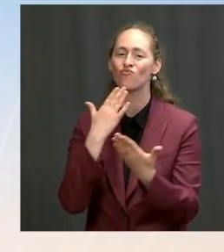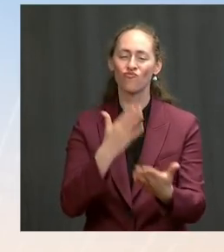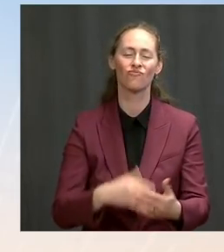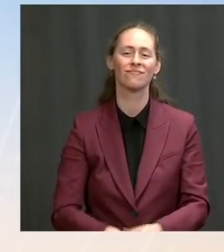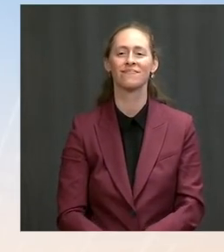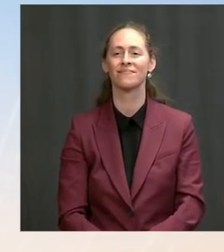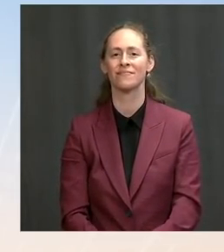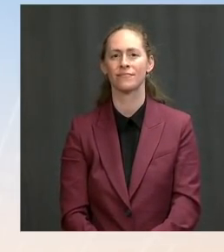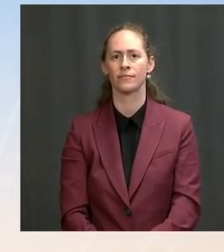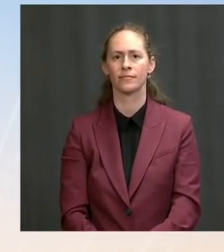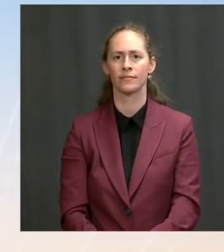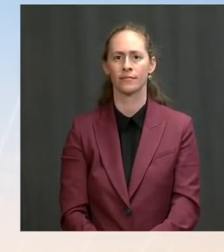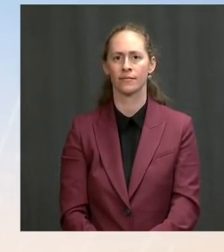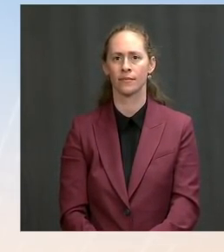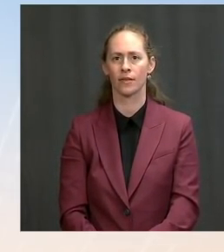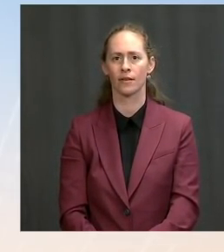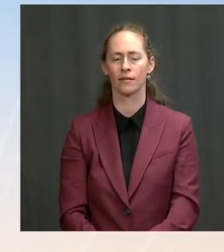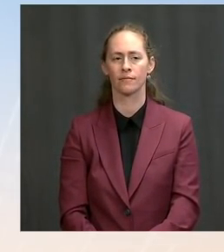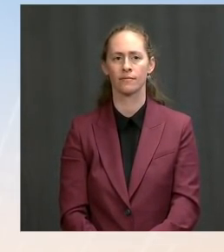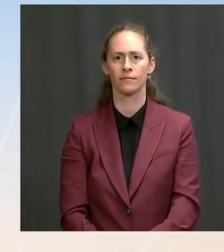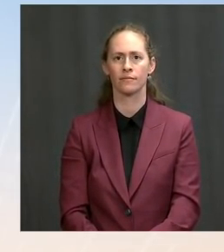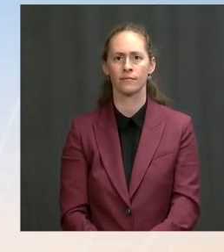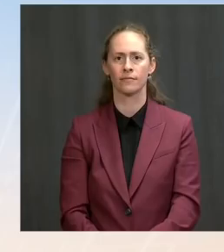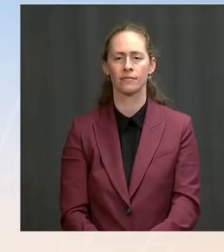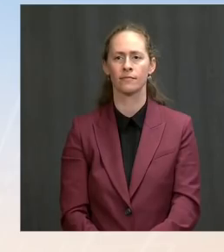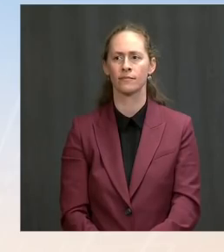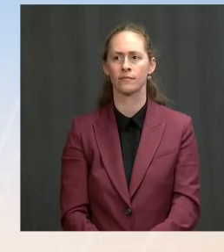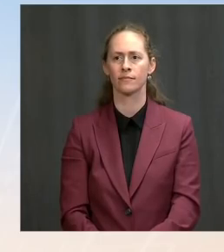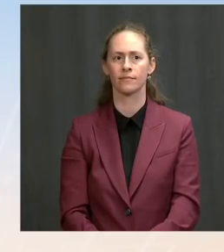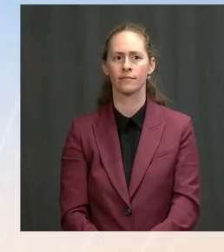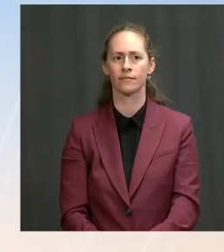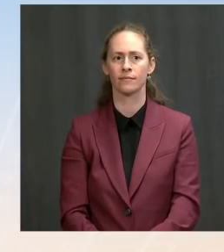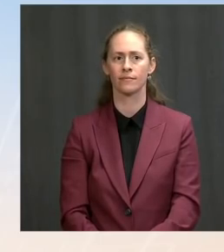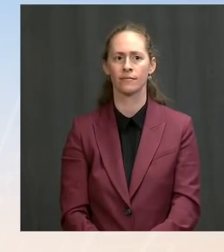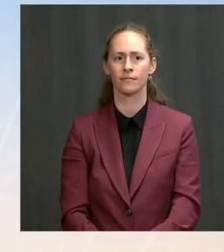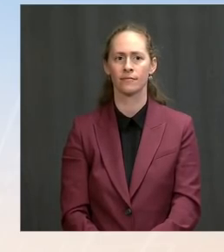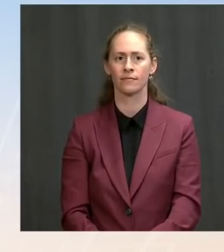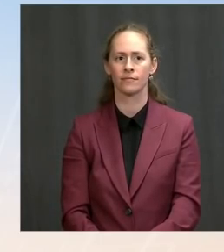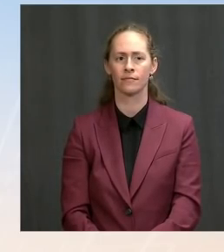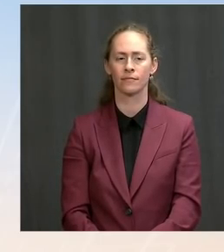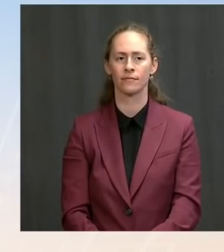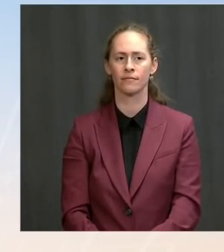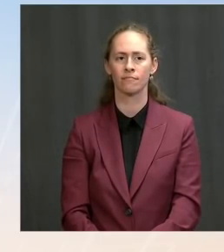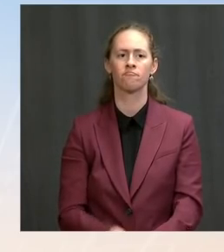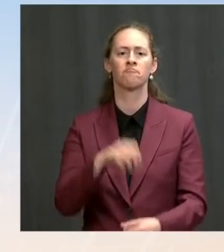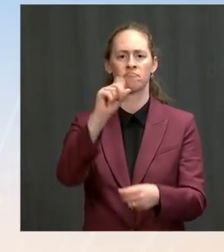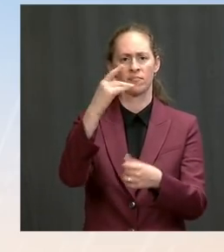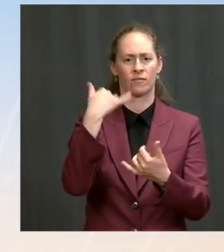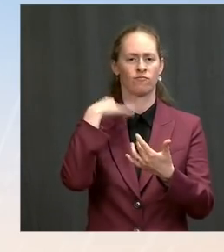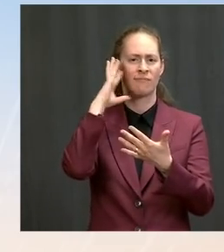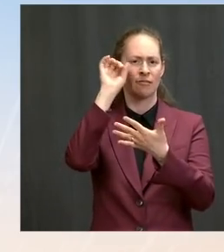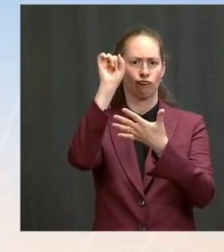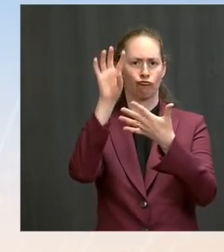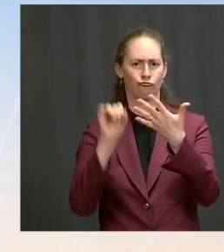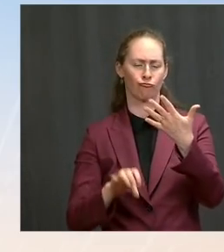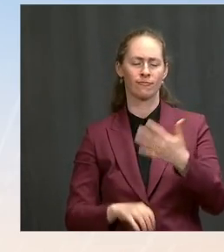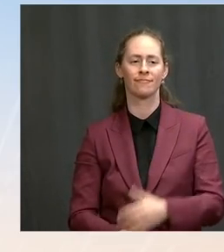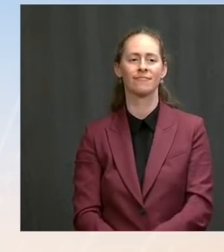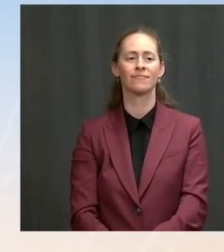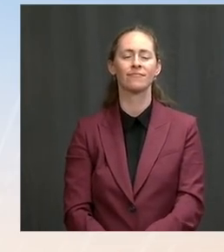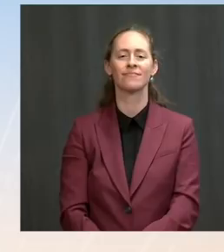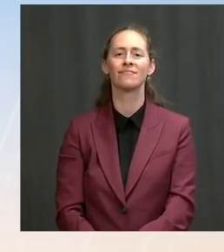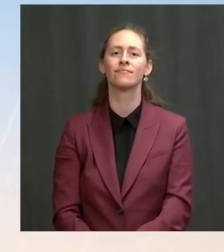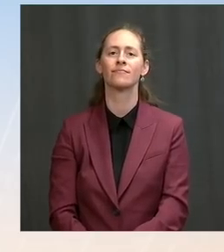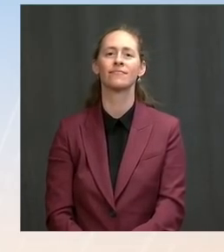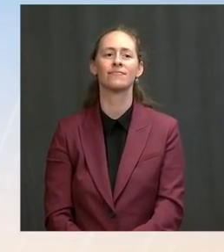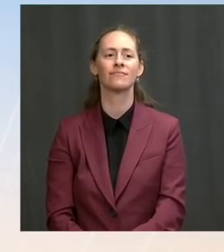very much. Thank you. Okay, just a few more items for all of you at the top. As you all